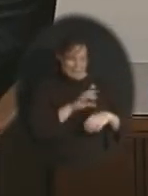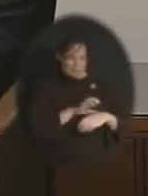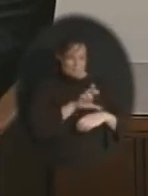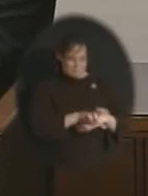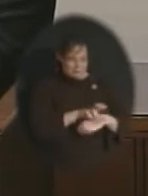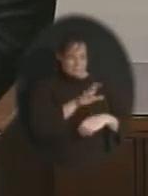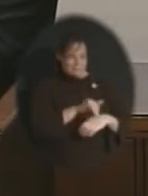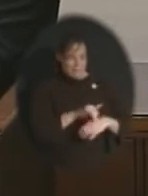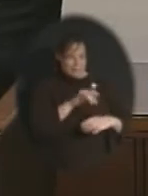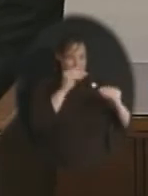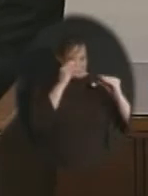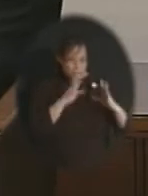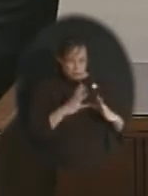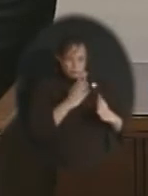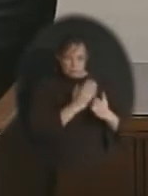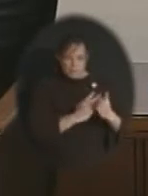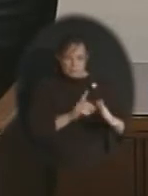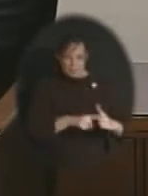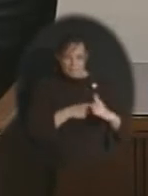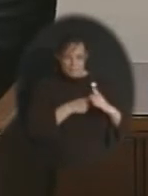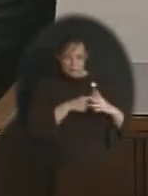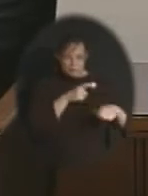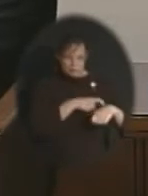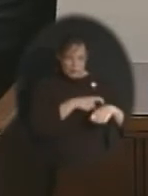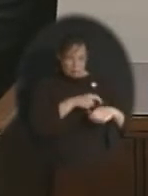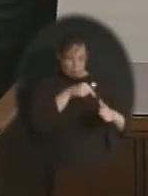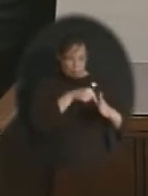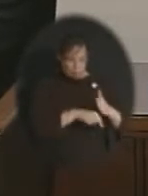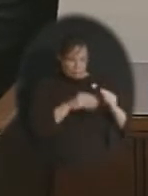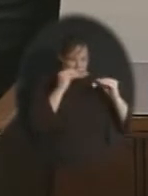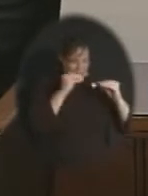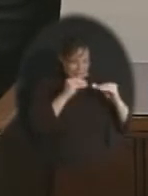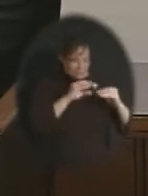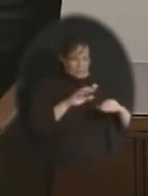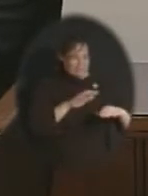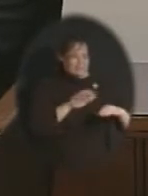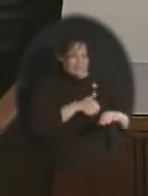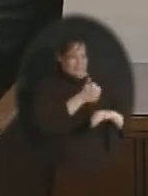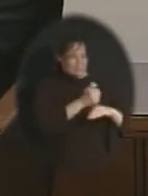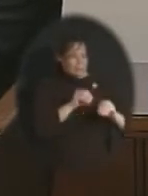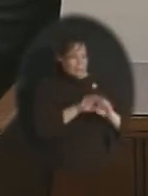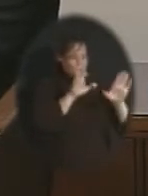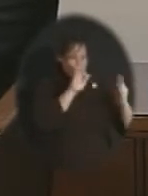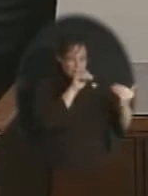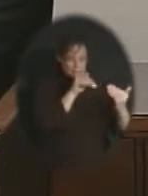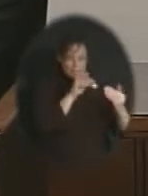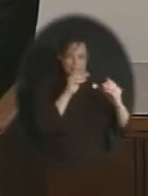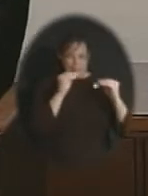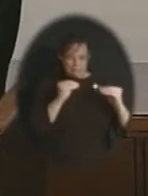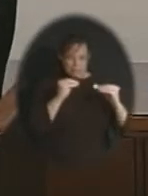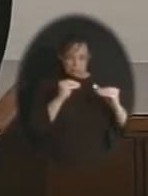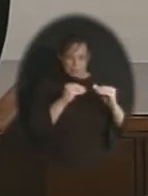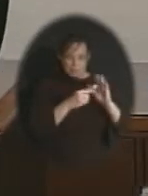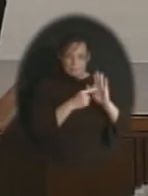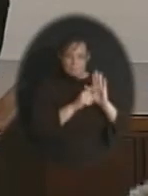by a teacher, there's some initial time investment for teaching, setting clear expectation, teaching, modeling, reinforcing. Okay, so